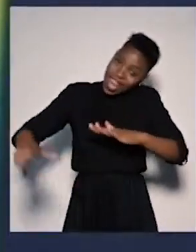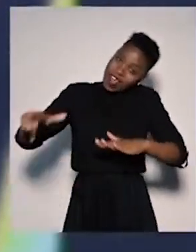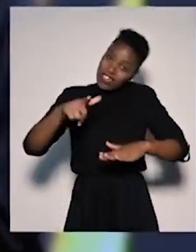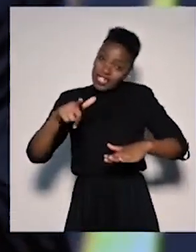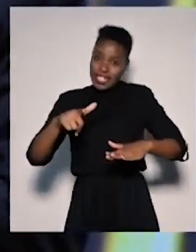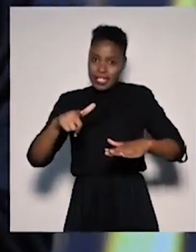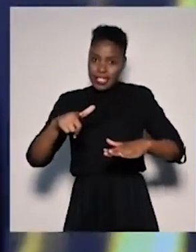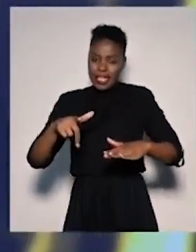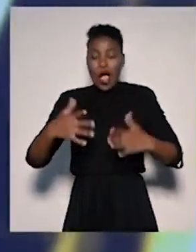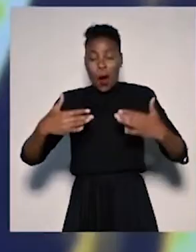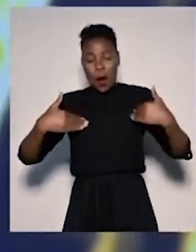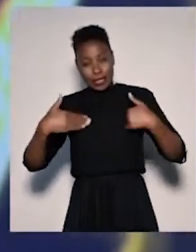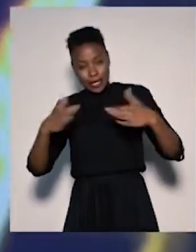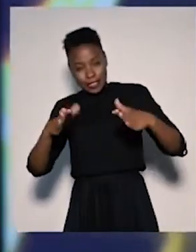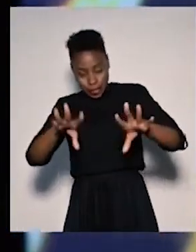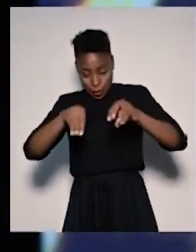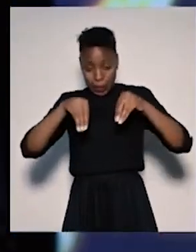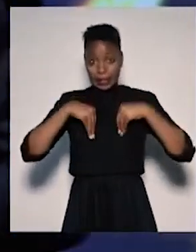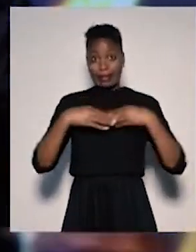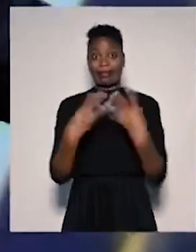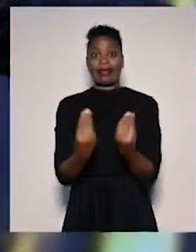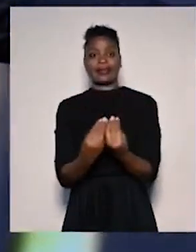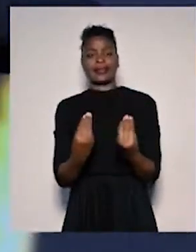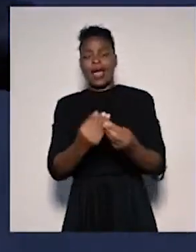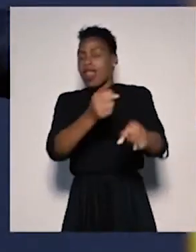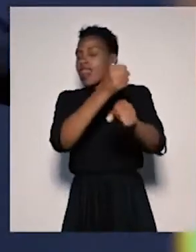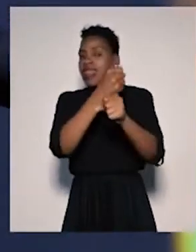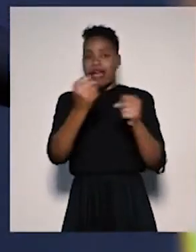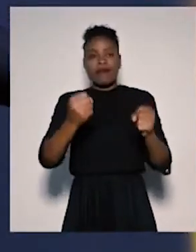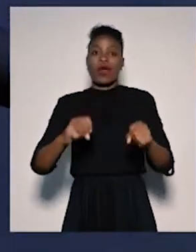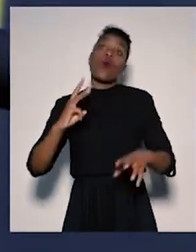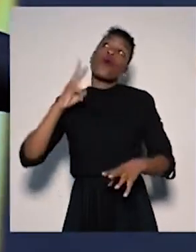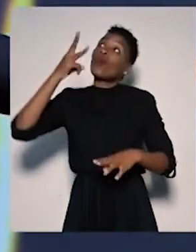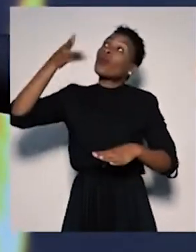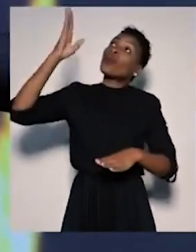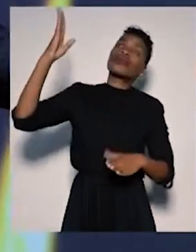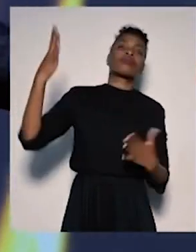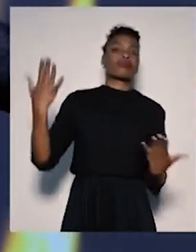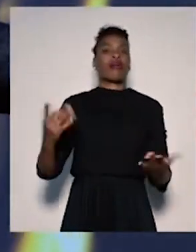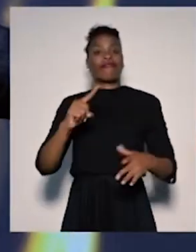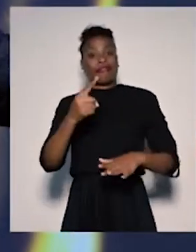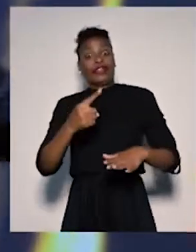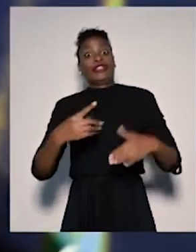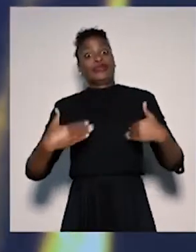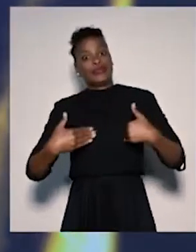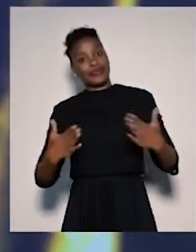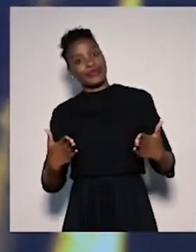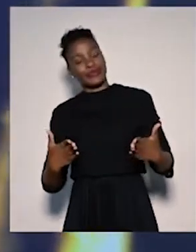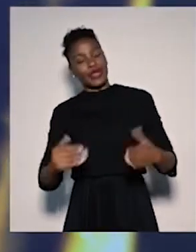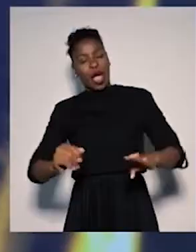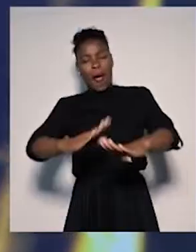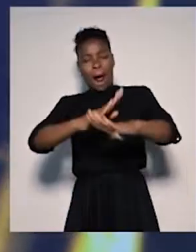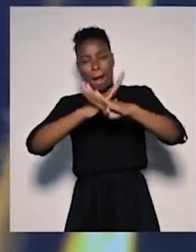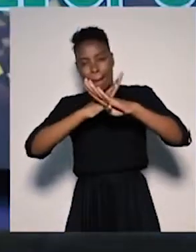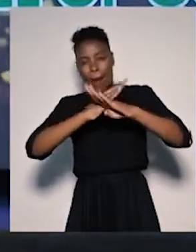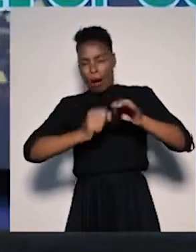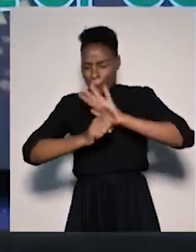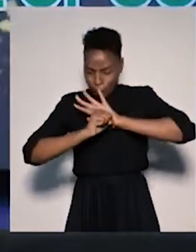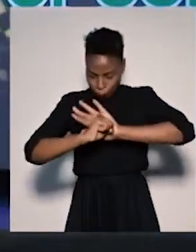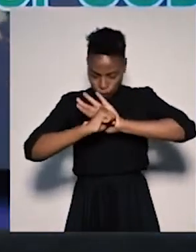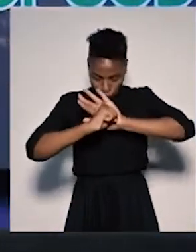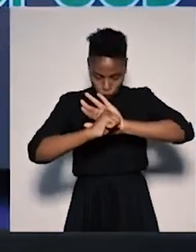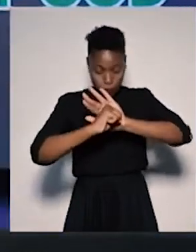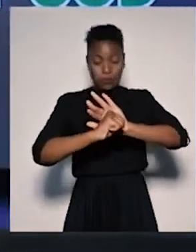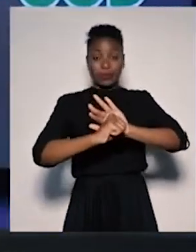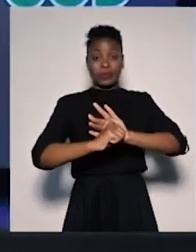adjusted, where we start accepting things that were never God's will in the first place. We push the boundaries with God. You